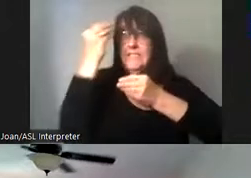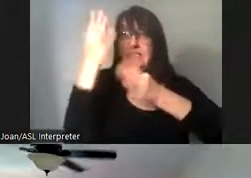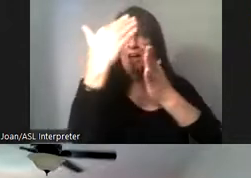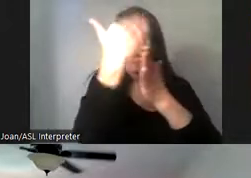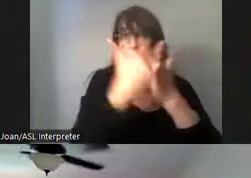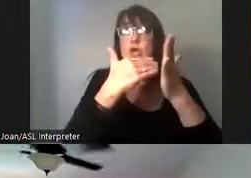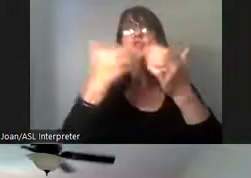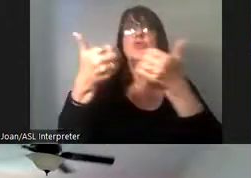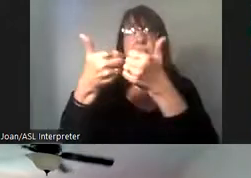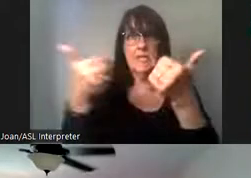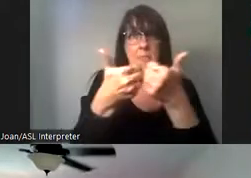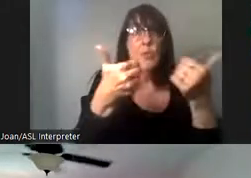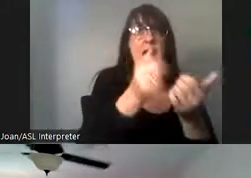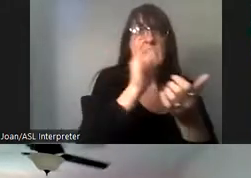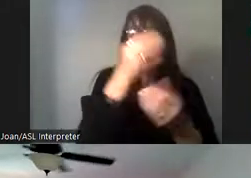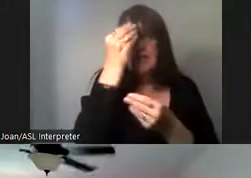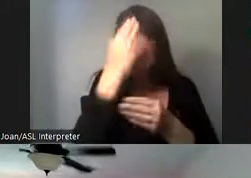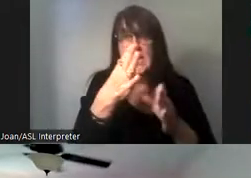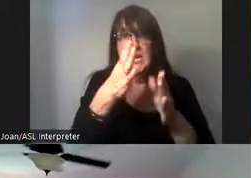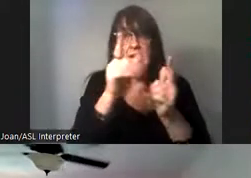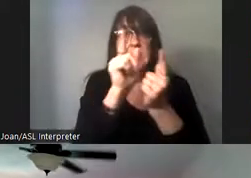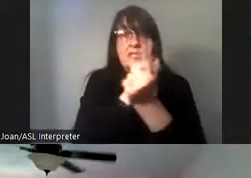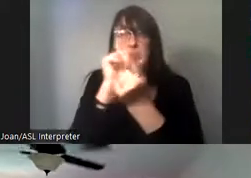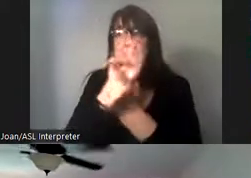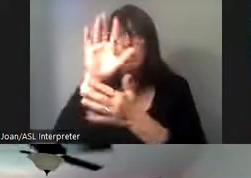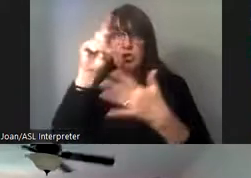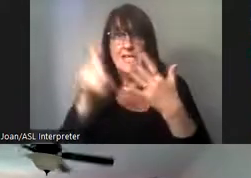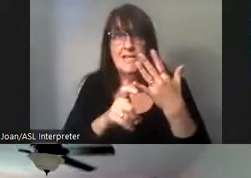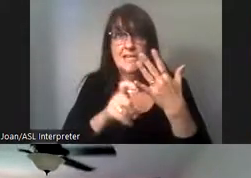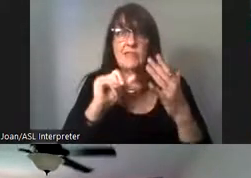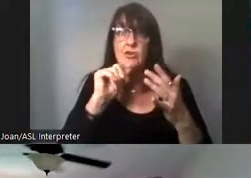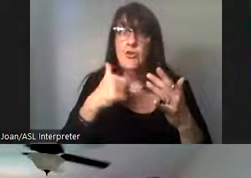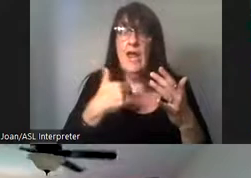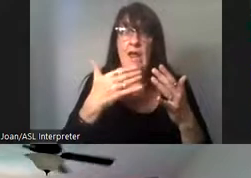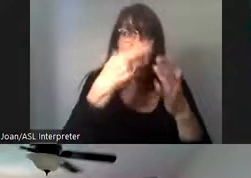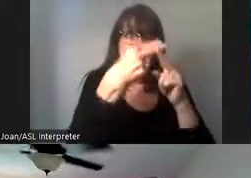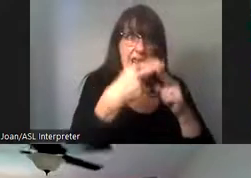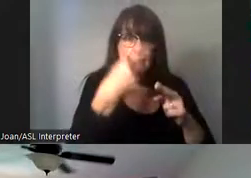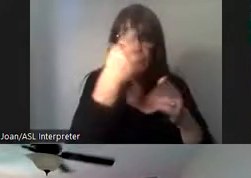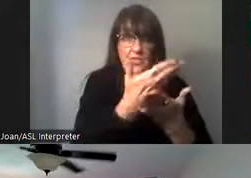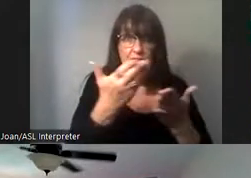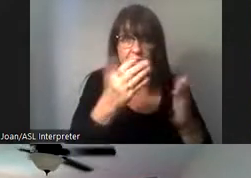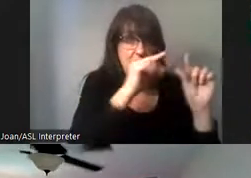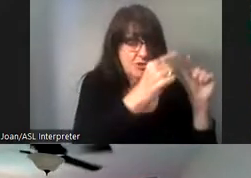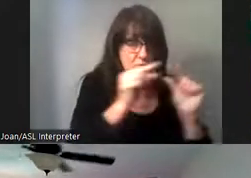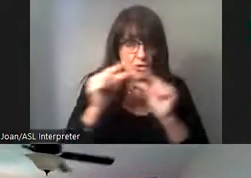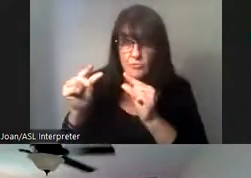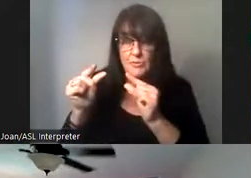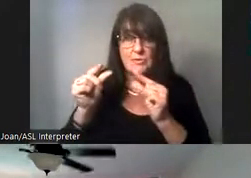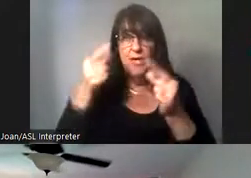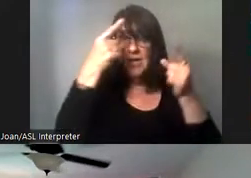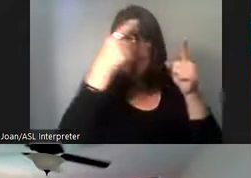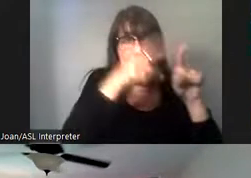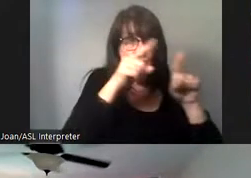sort that data to answer our needs. But if we don't have good names for things and categories and agreed upon